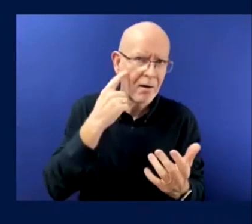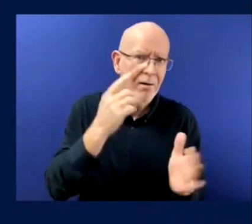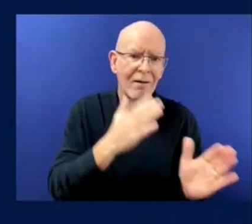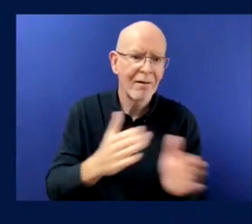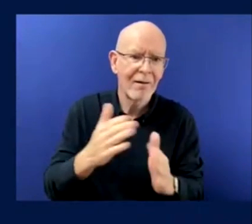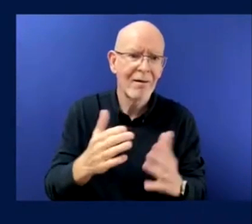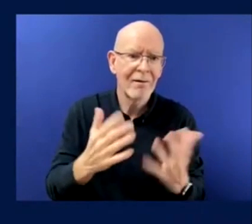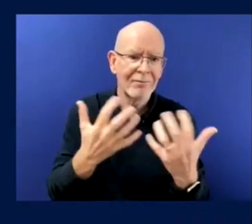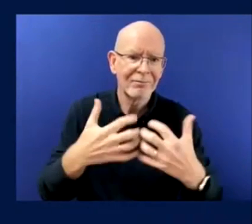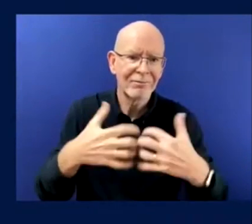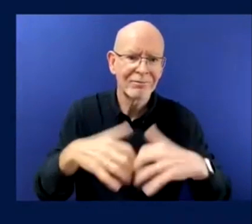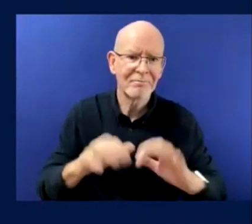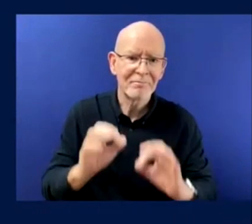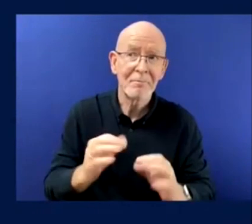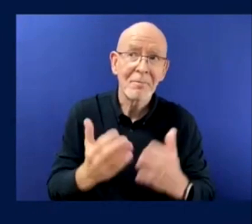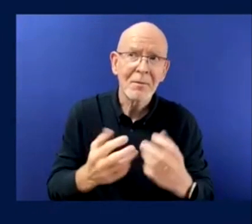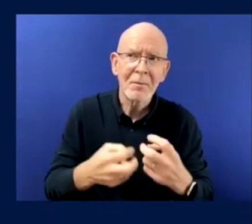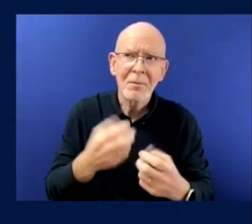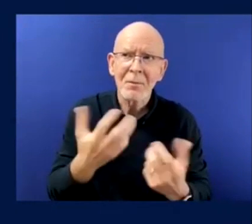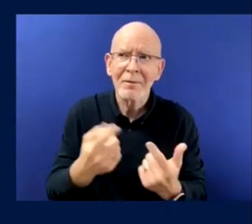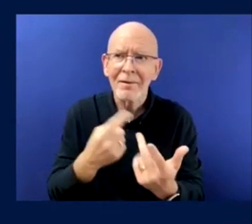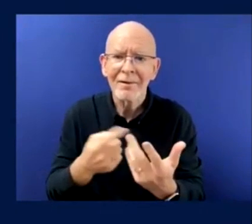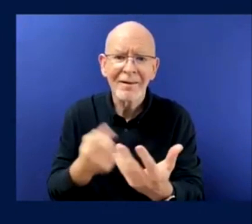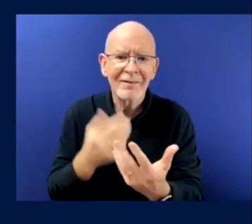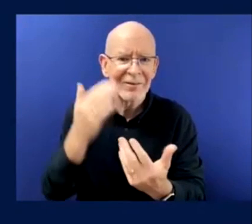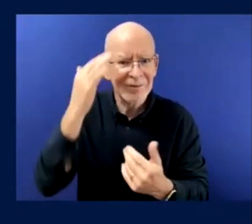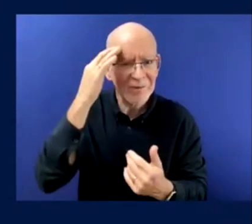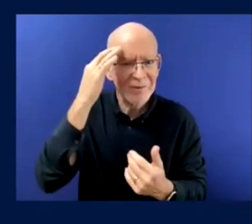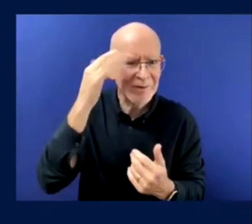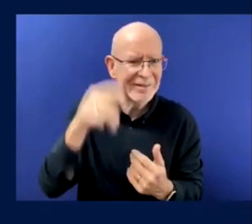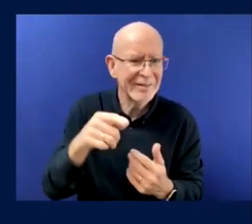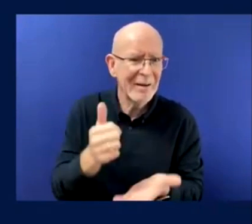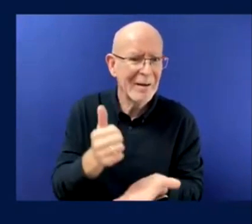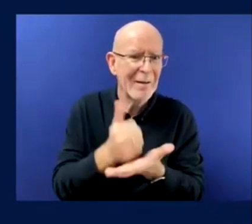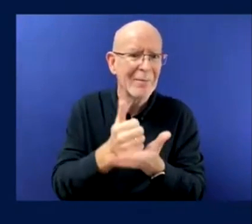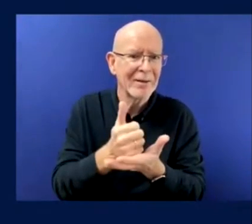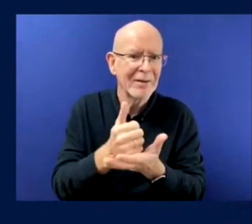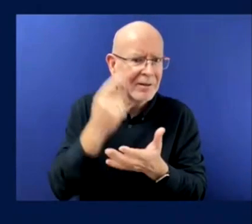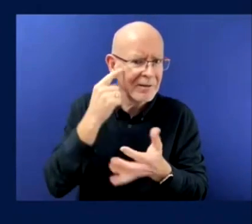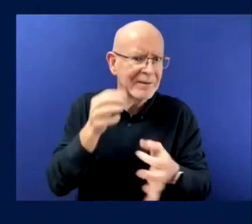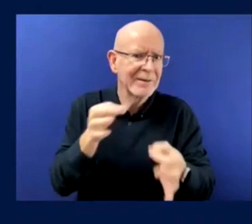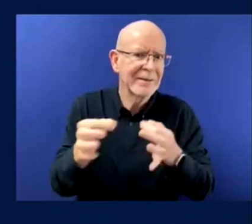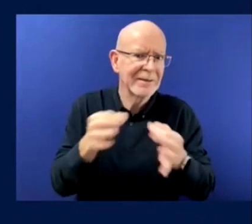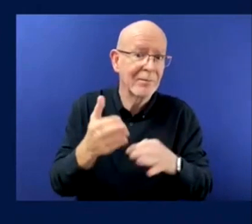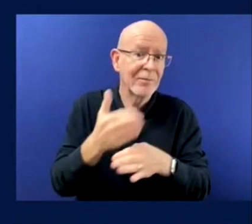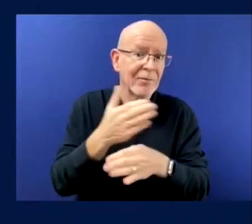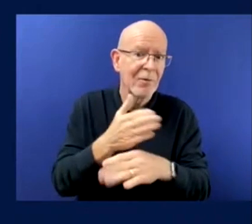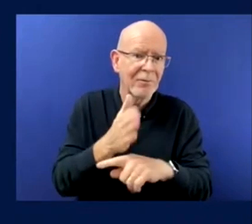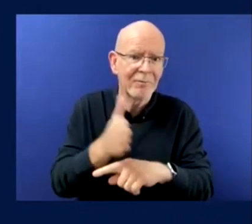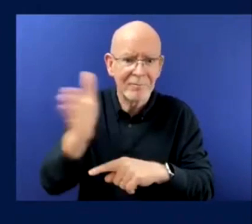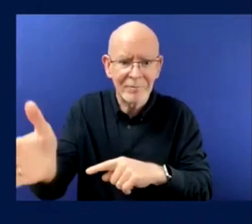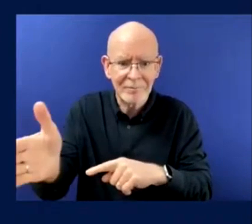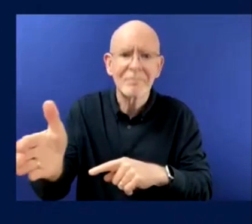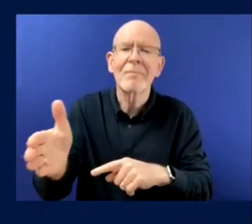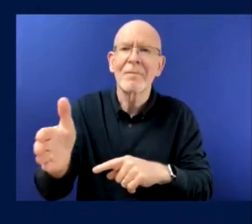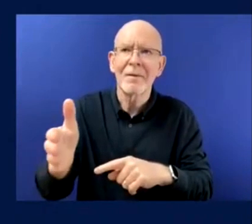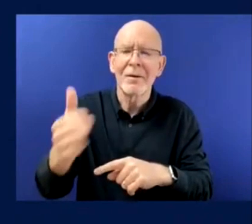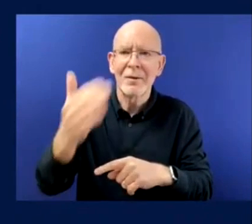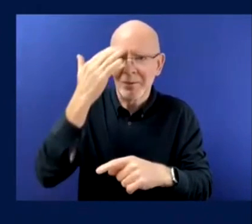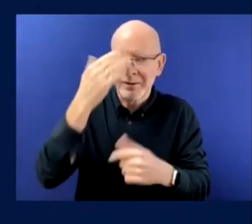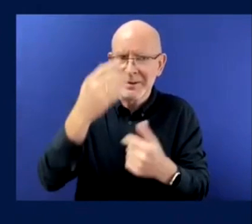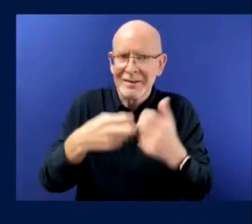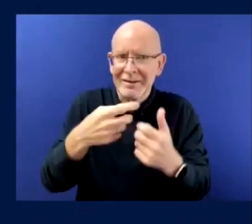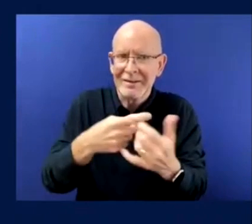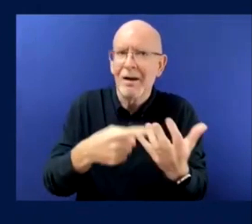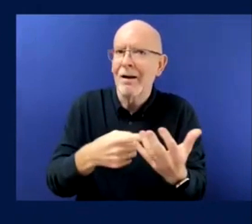able to enjoy the day. And somebody else said that they and their family benefited from having good